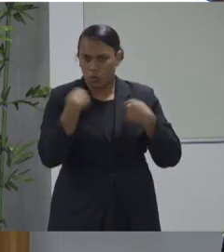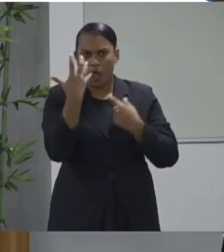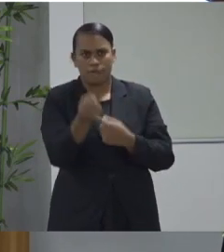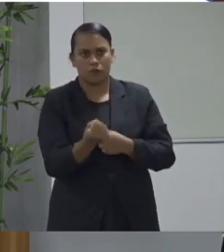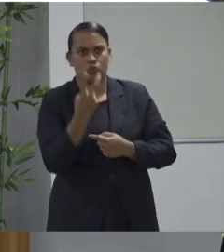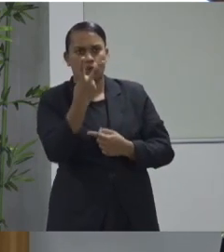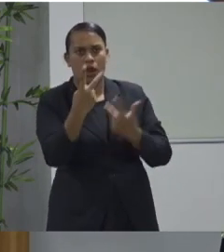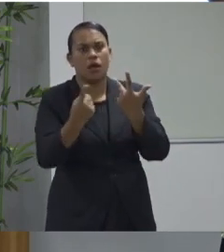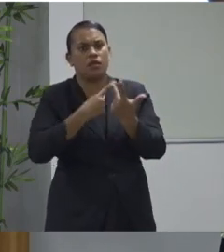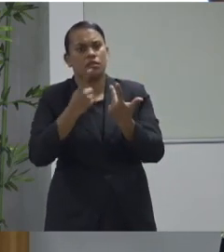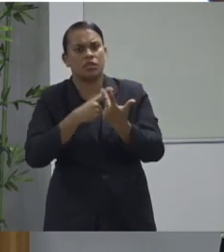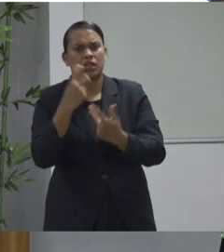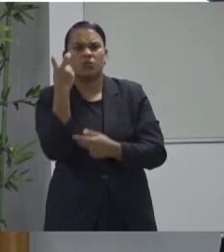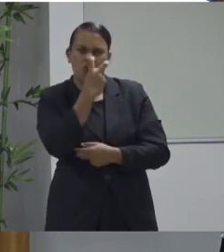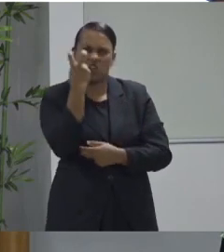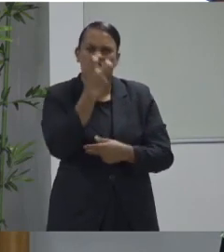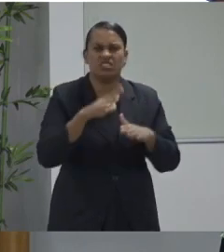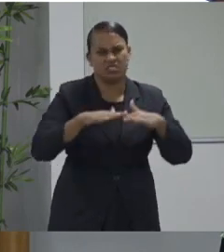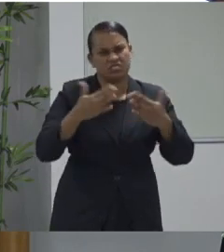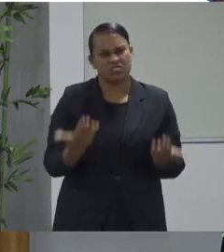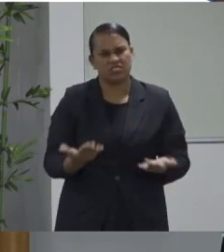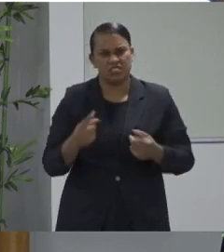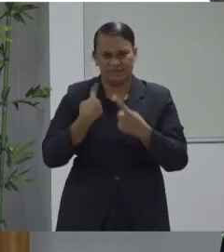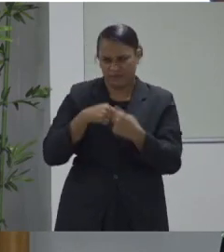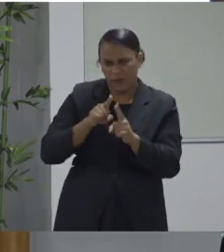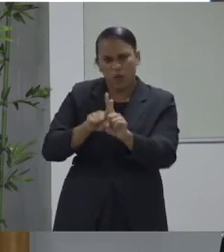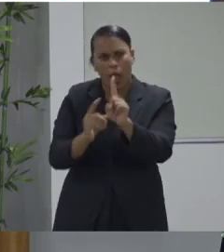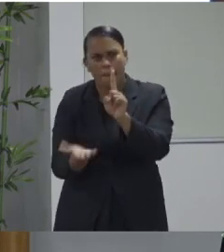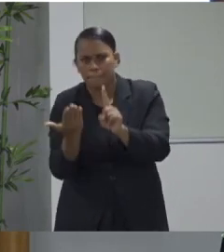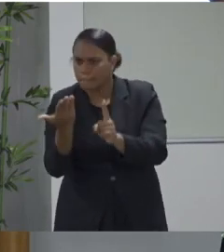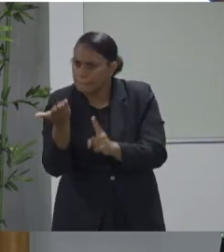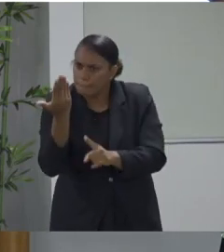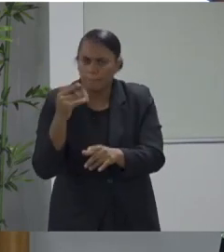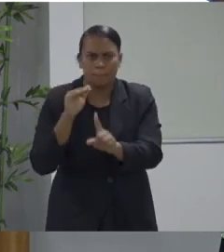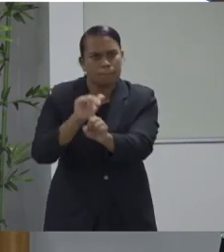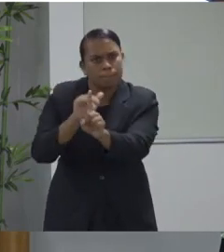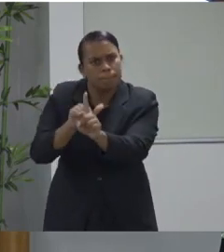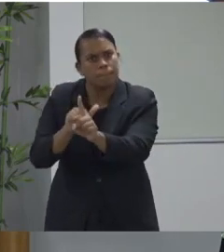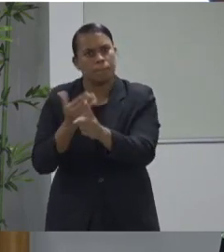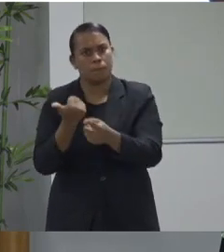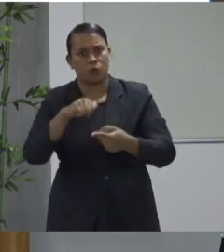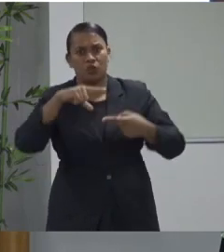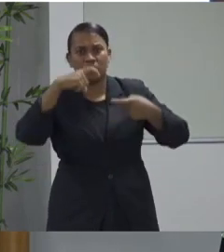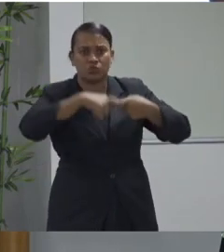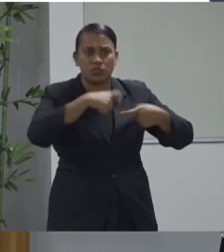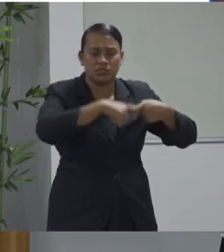interest that we are currently following who are linked to our case